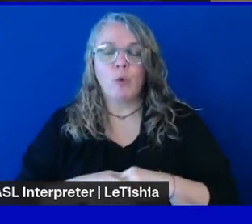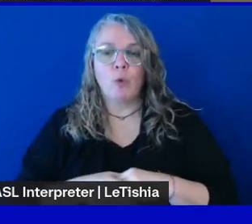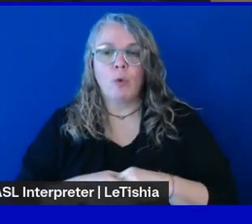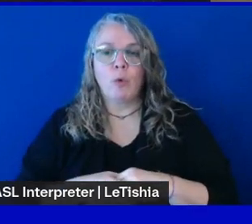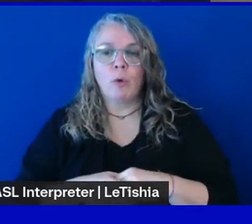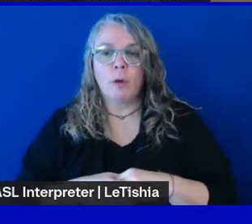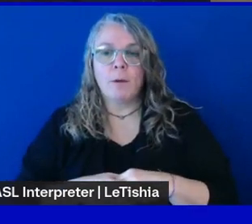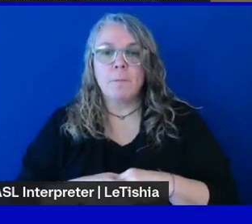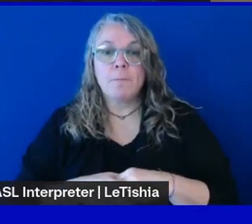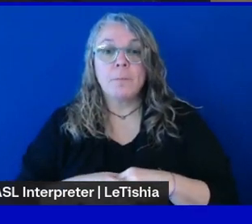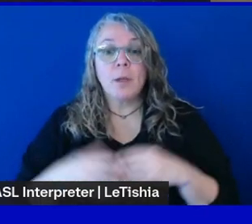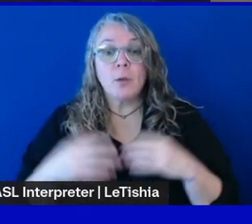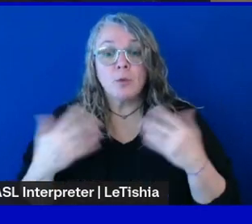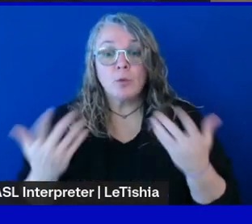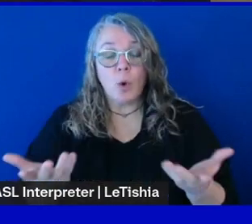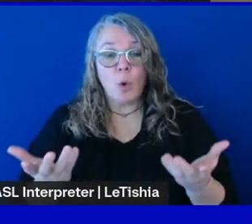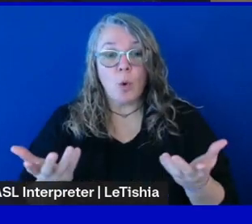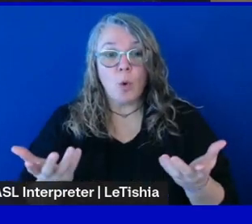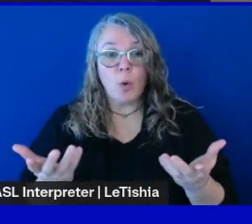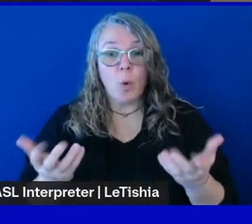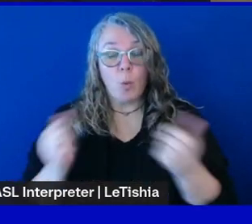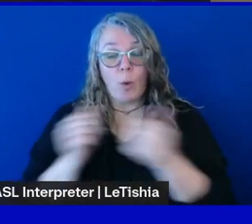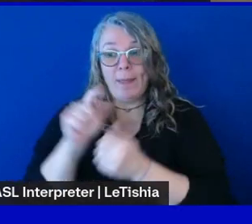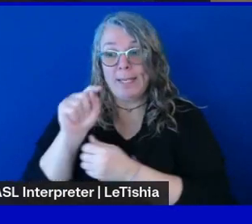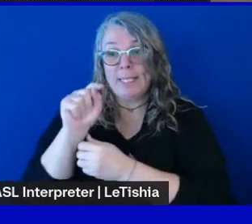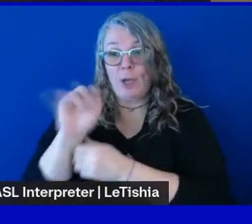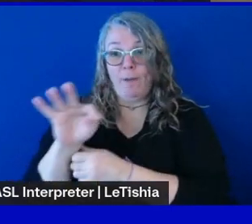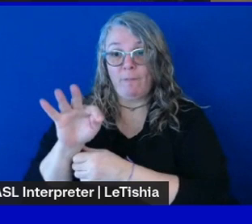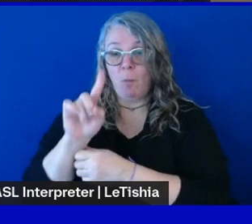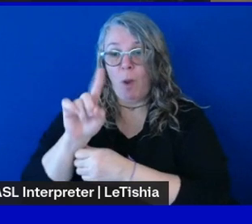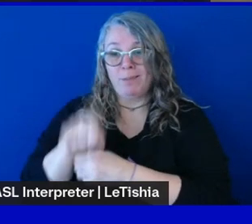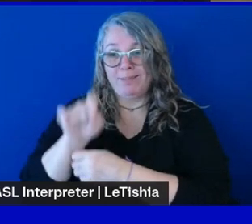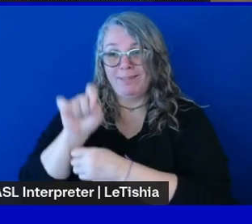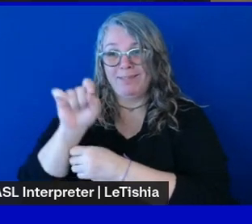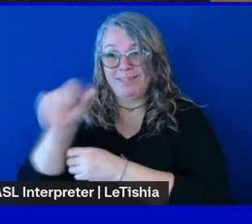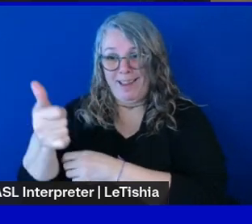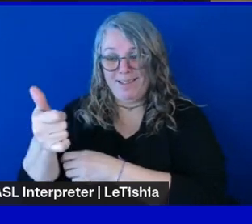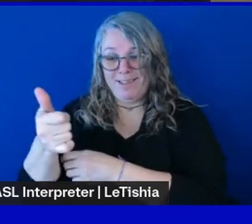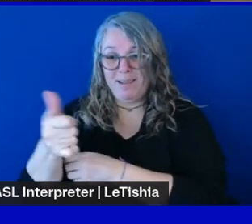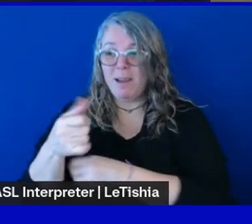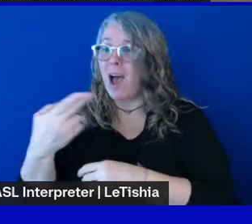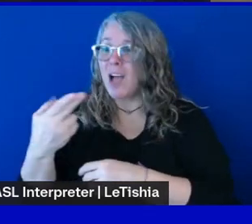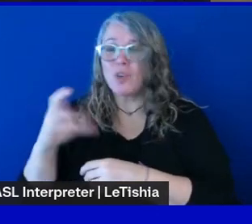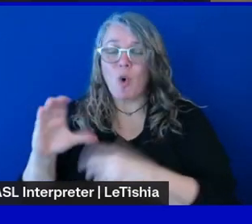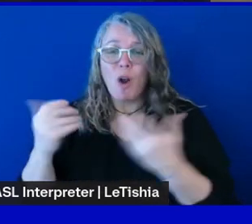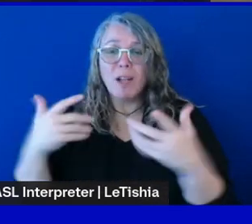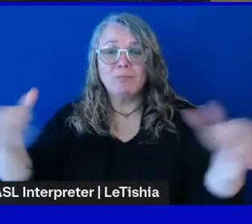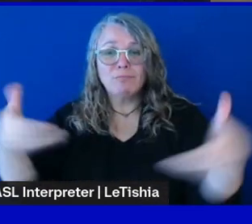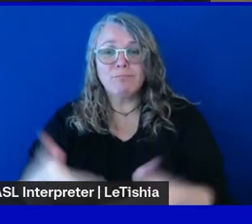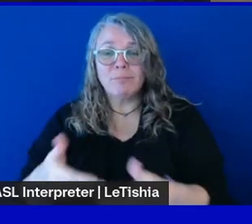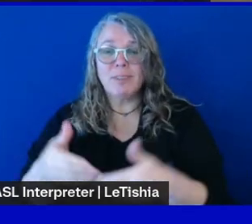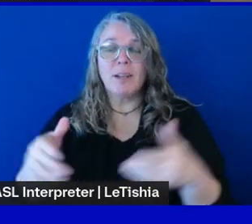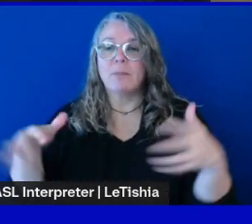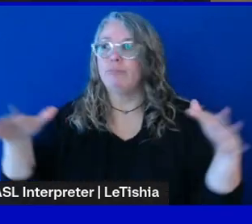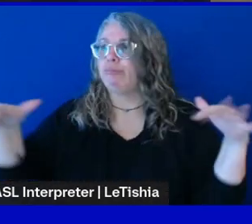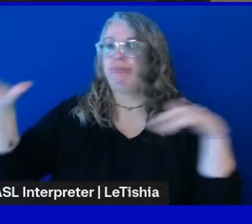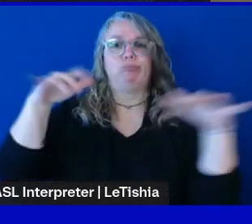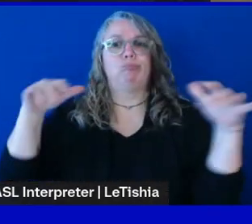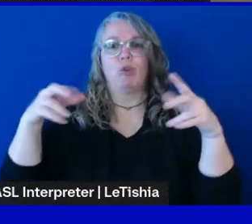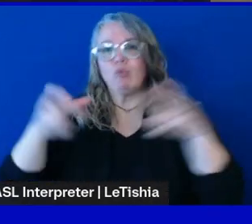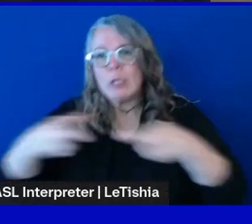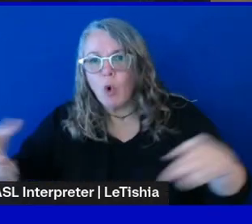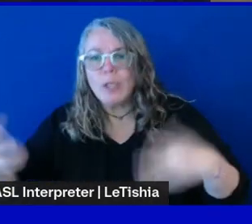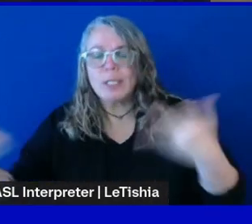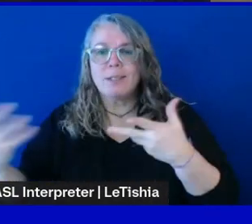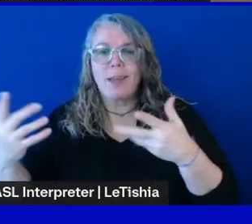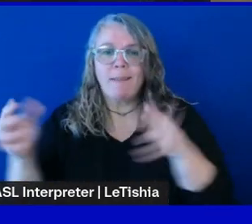And thus, there was with Terraform 1.10, HashiCorp has introduced ephemeral resources and